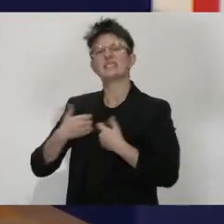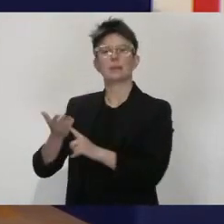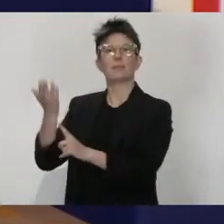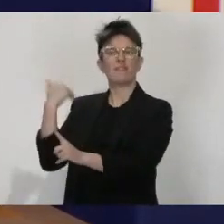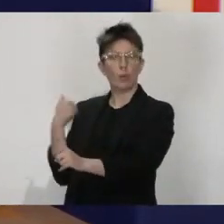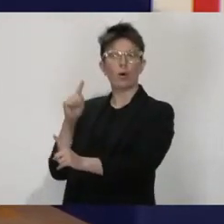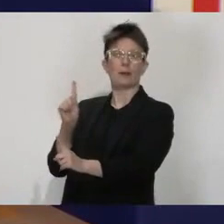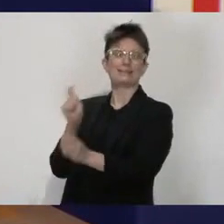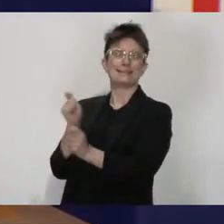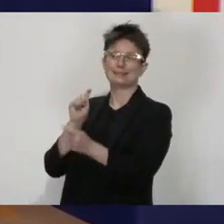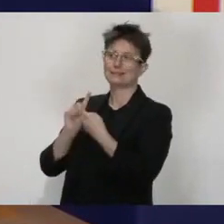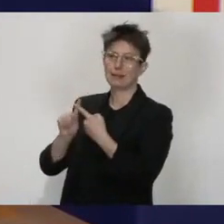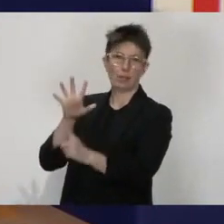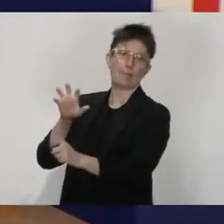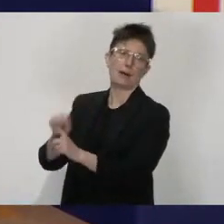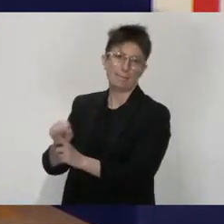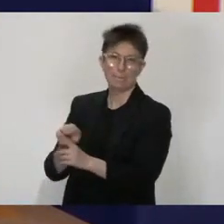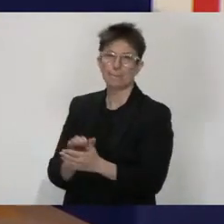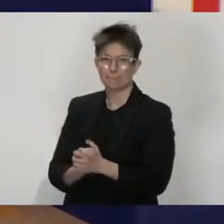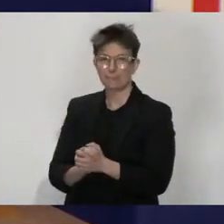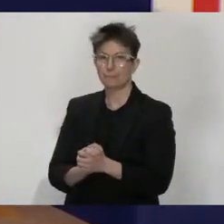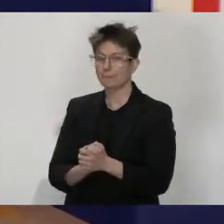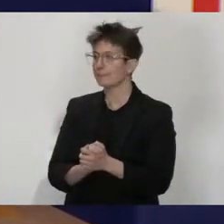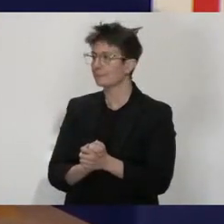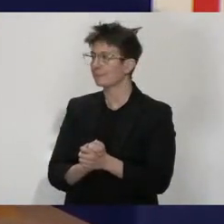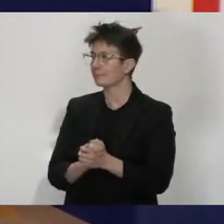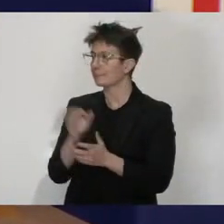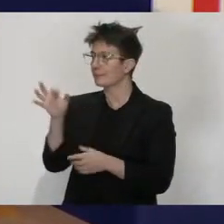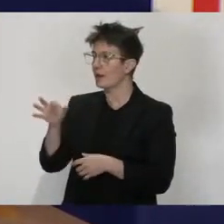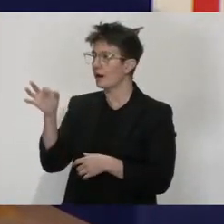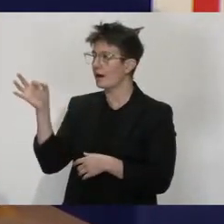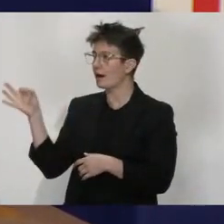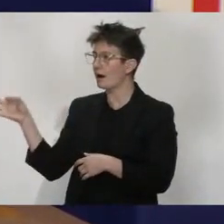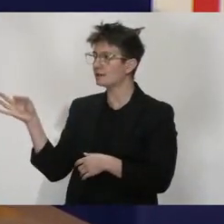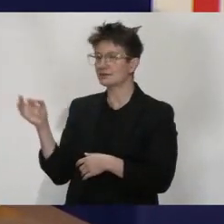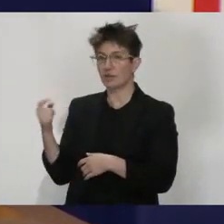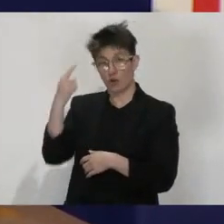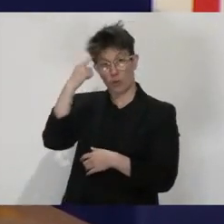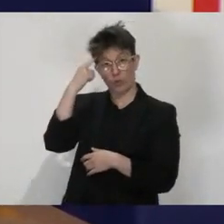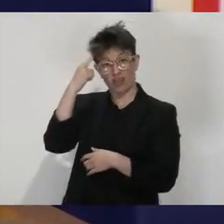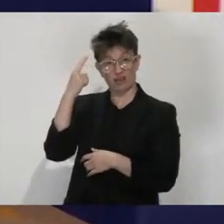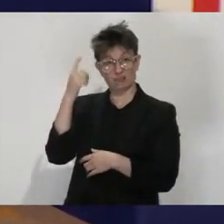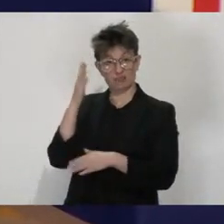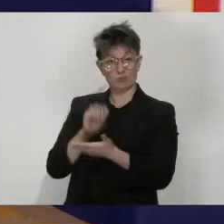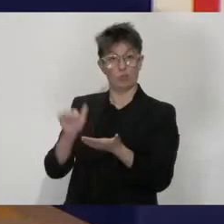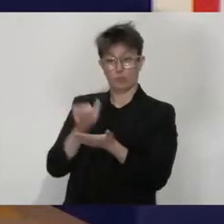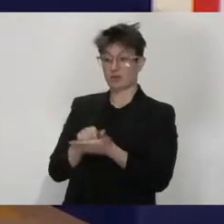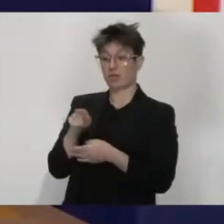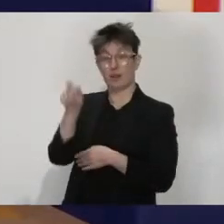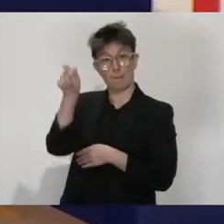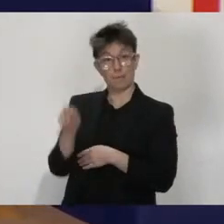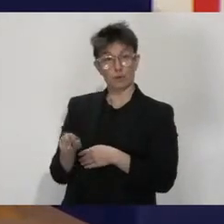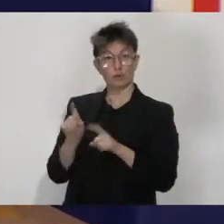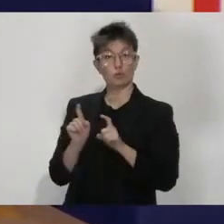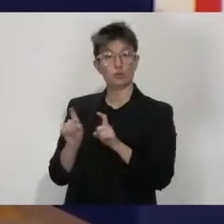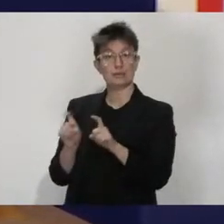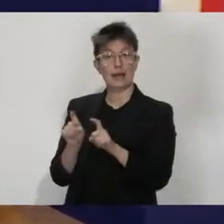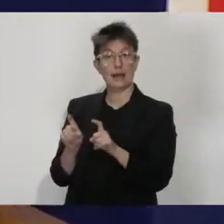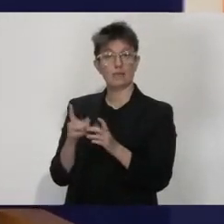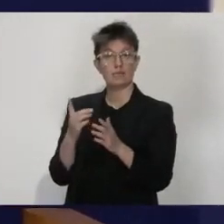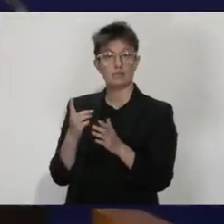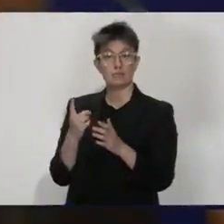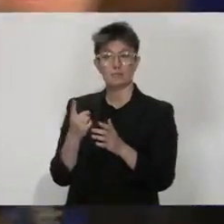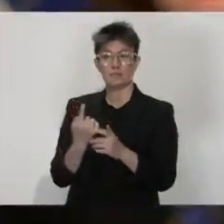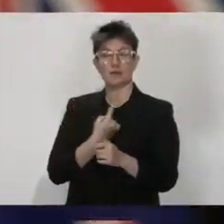tests there. Was it? As Ambassador self-isolating as opposed to going to a managed isolation facility, are you happy with